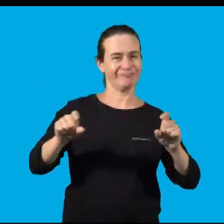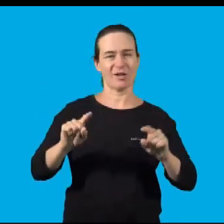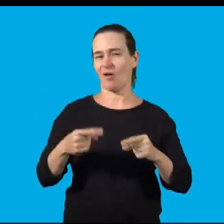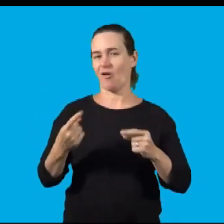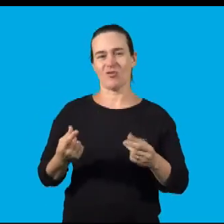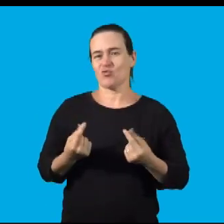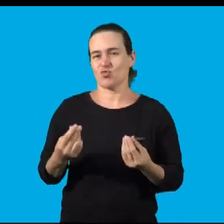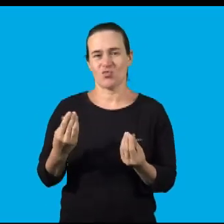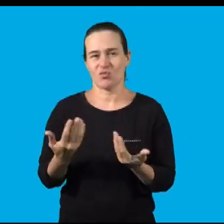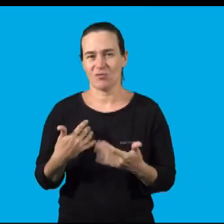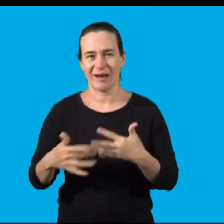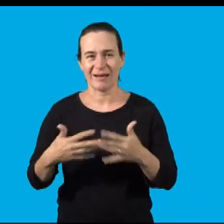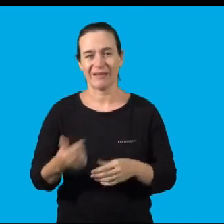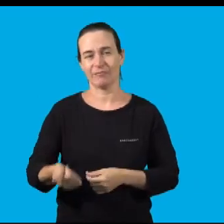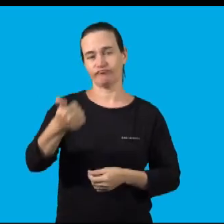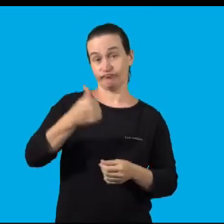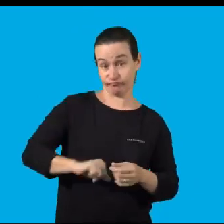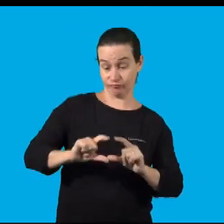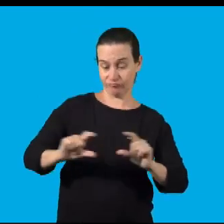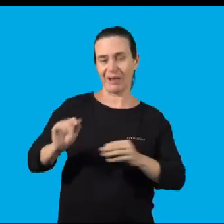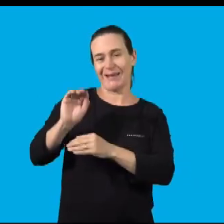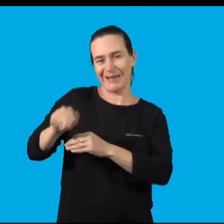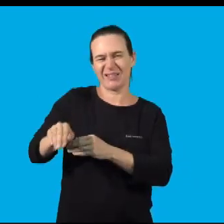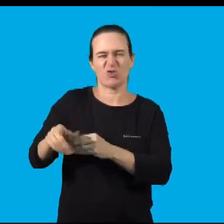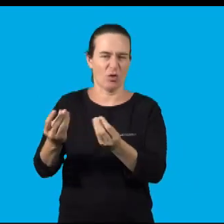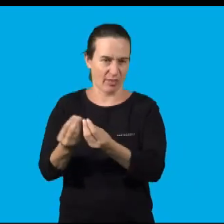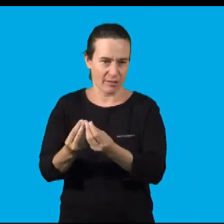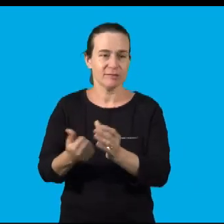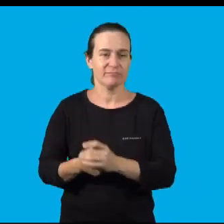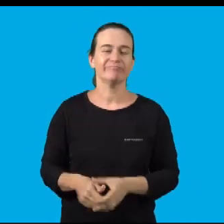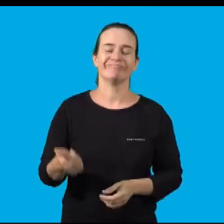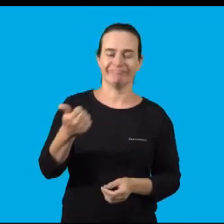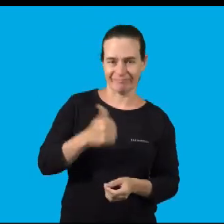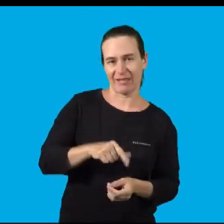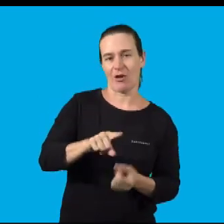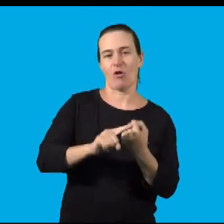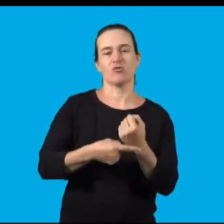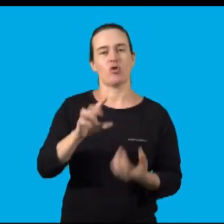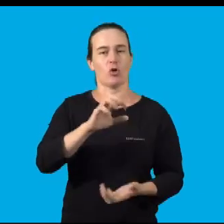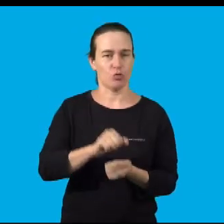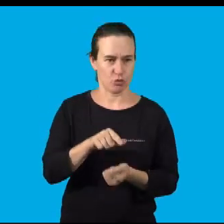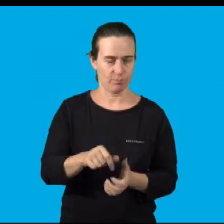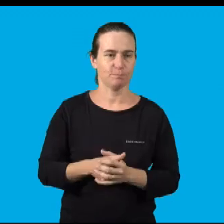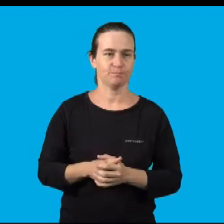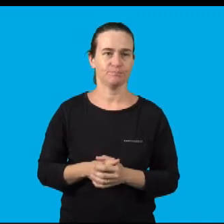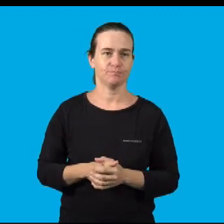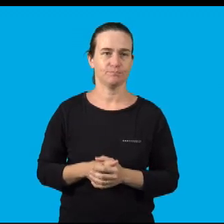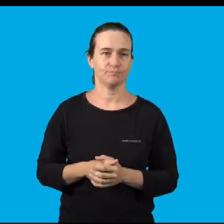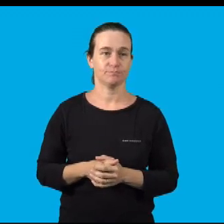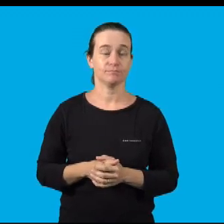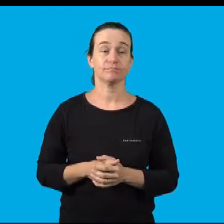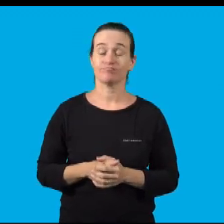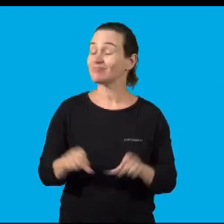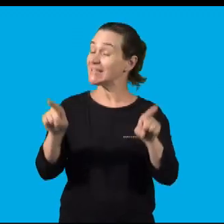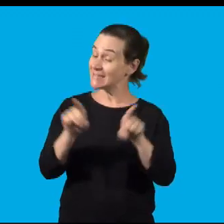the inability to act, and then the third one will be on external factors. And there you have your statement for your conclusion.